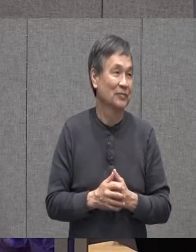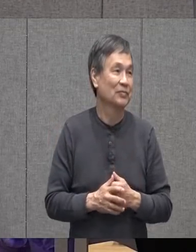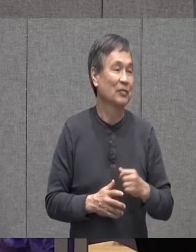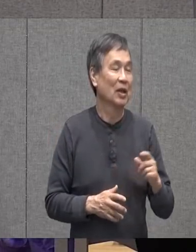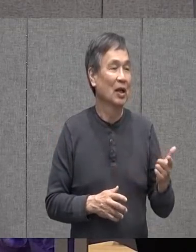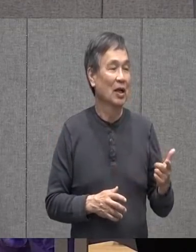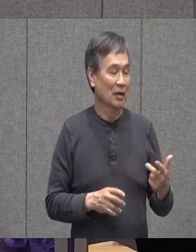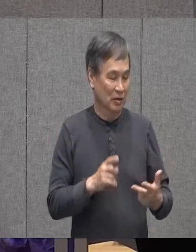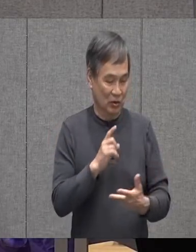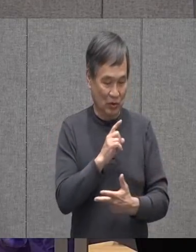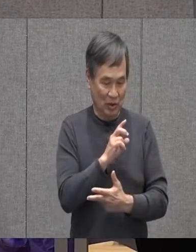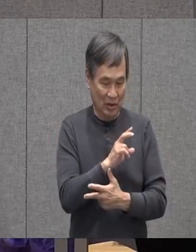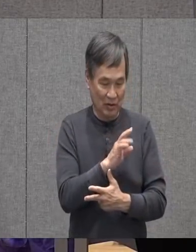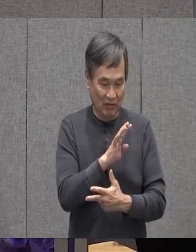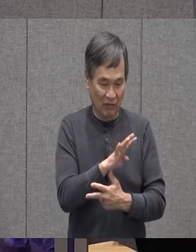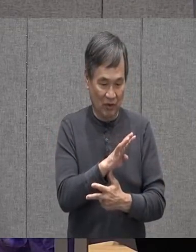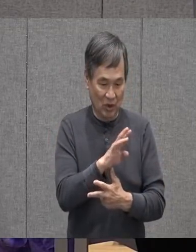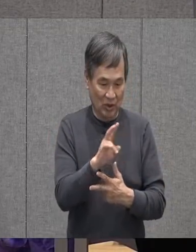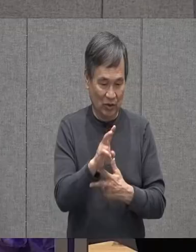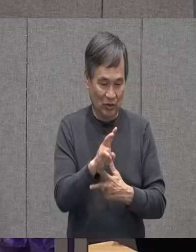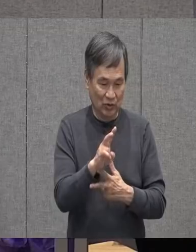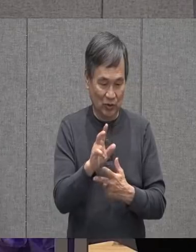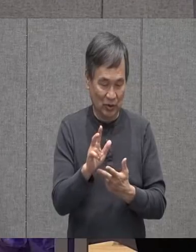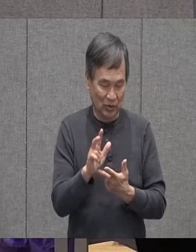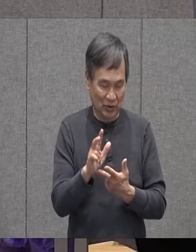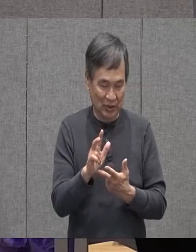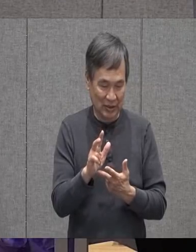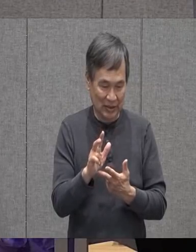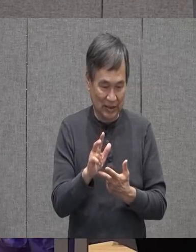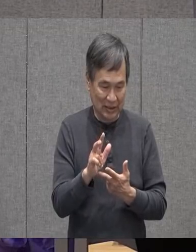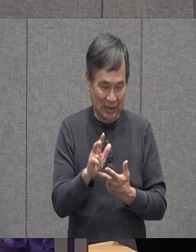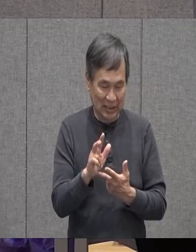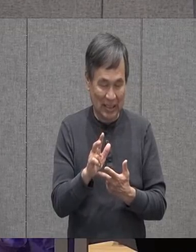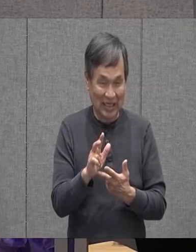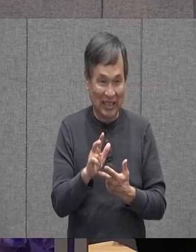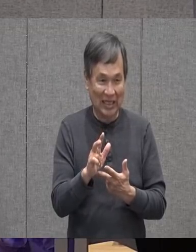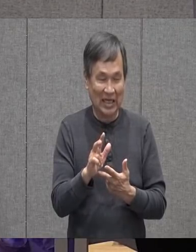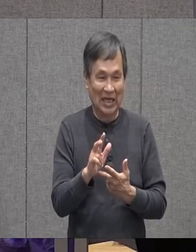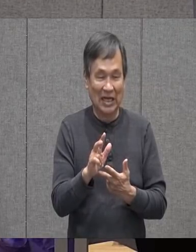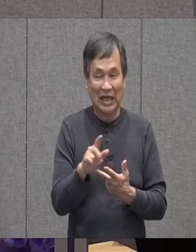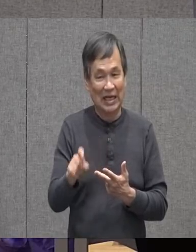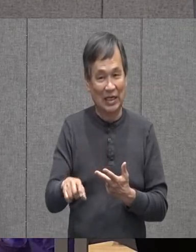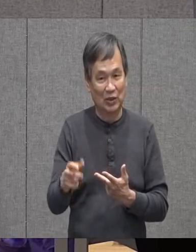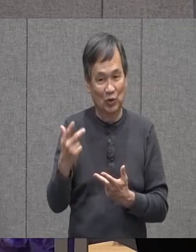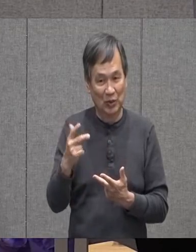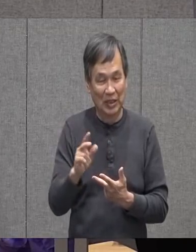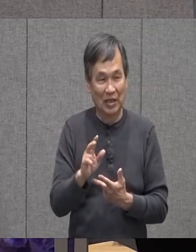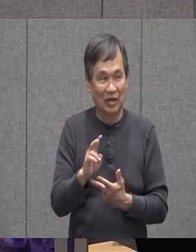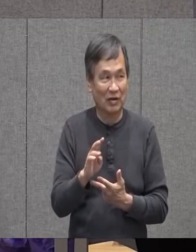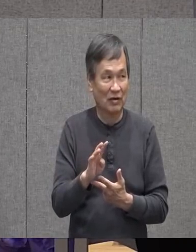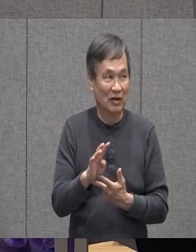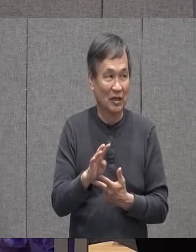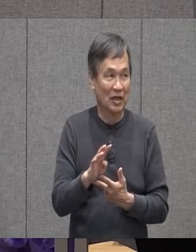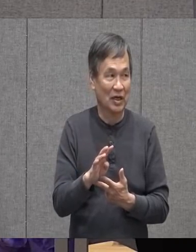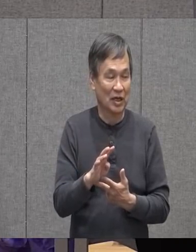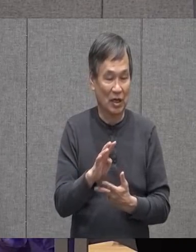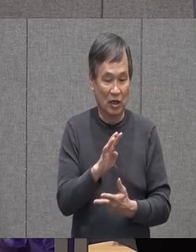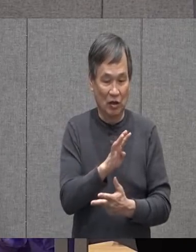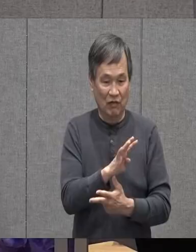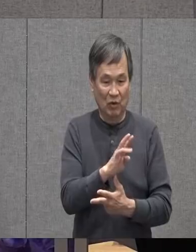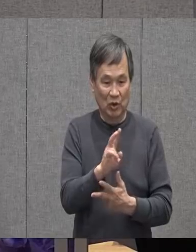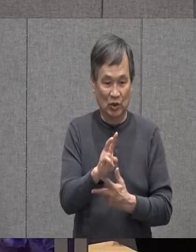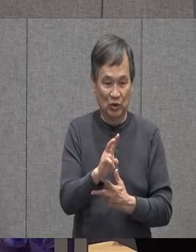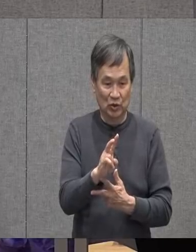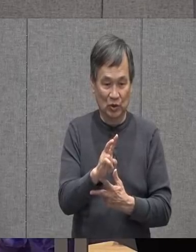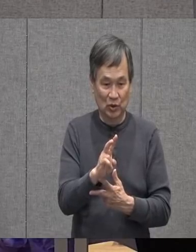right. So I have a 4, a 2, and a 3. So let's think. I really, really need that 3. Okay, maybe if I added 4 and